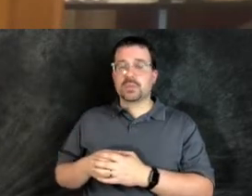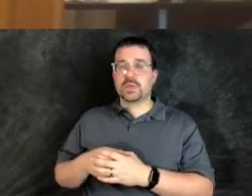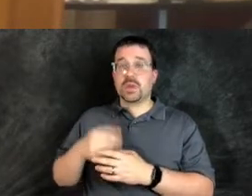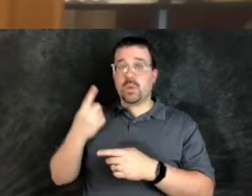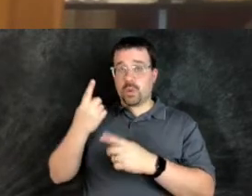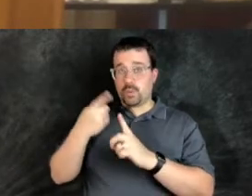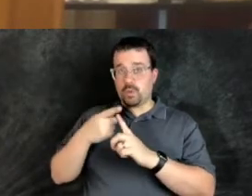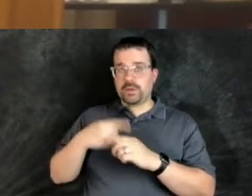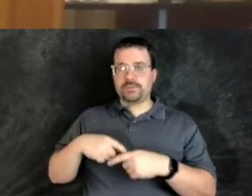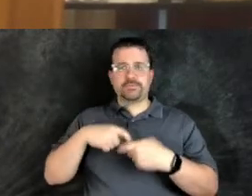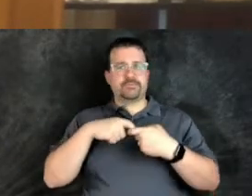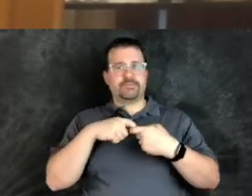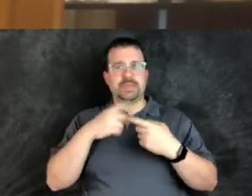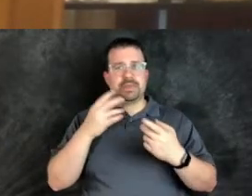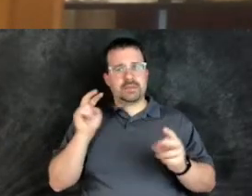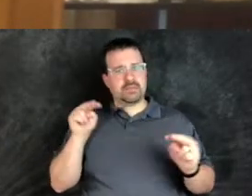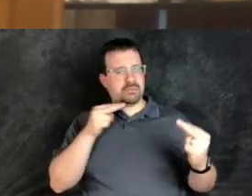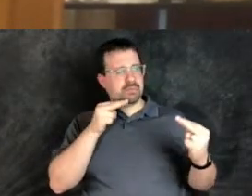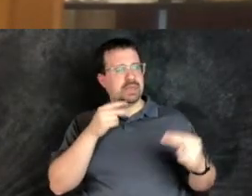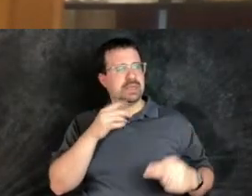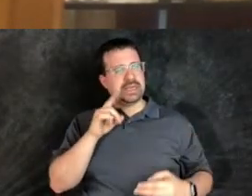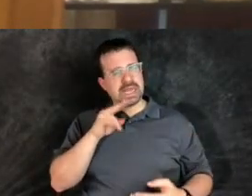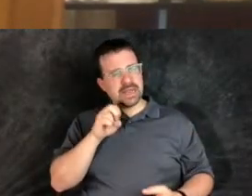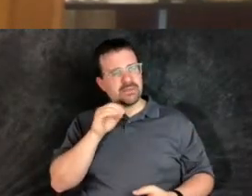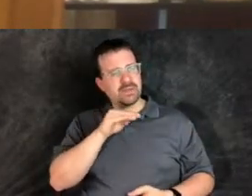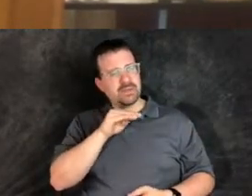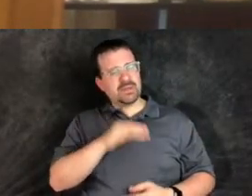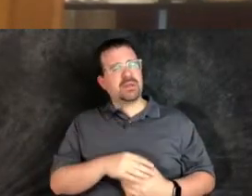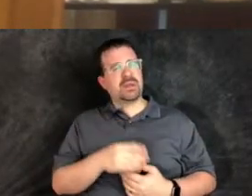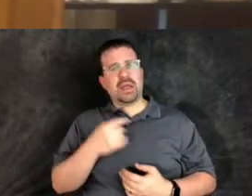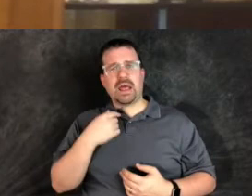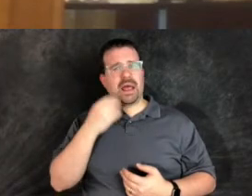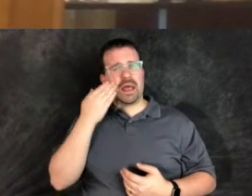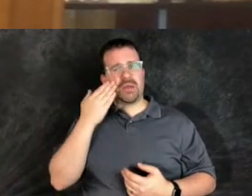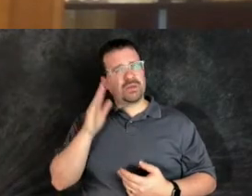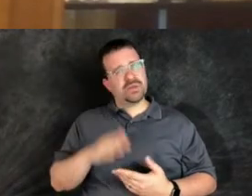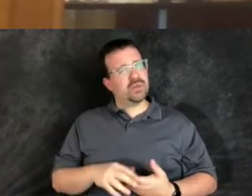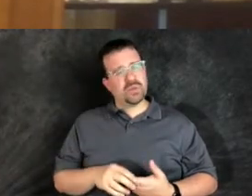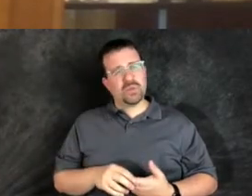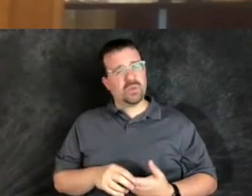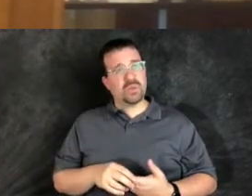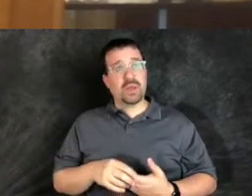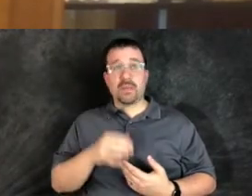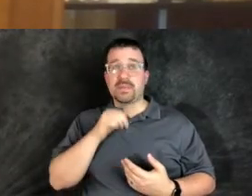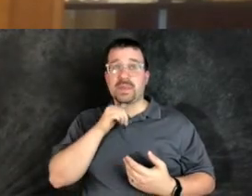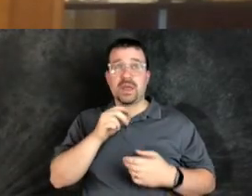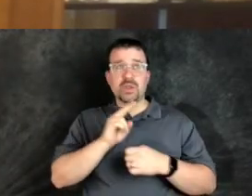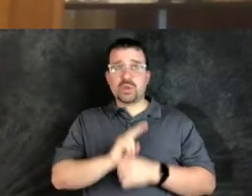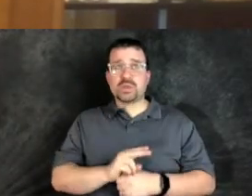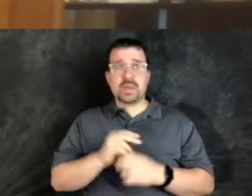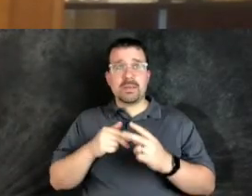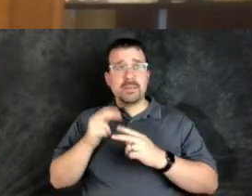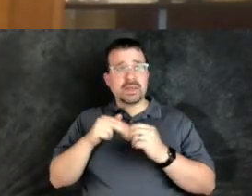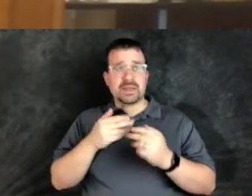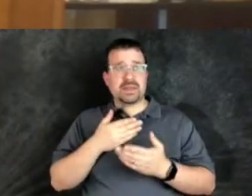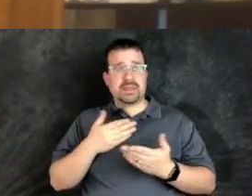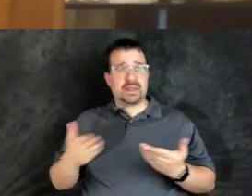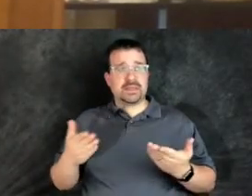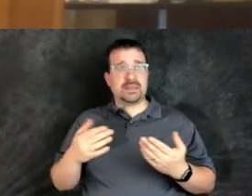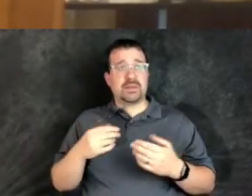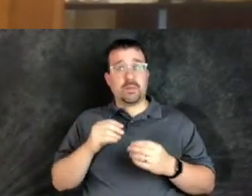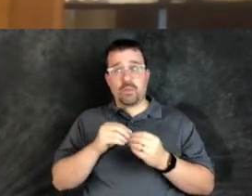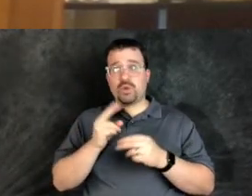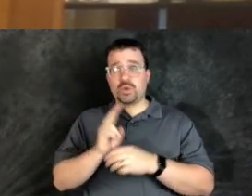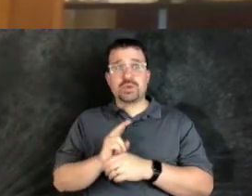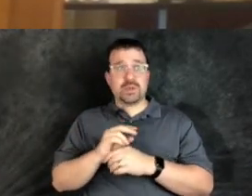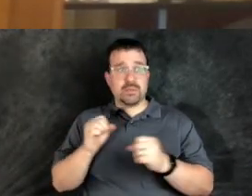in the conversation and he looked at me and he said, Dave, he says, I don't know. I'm just not used to building things. I'm more